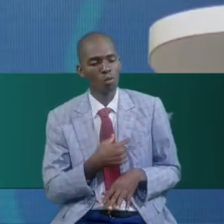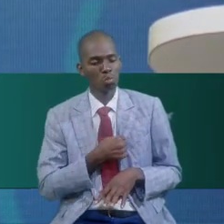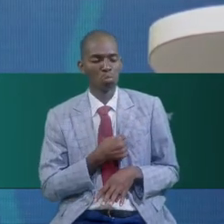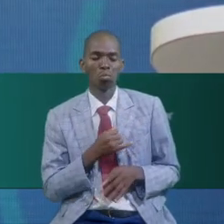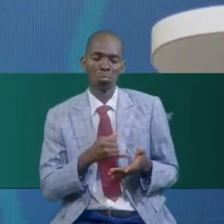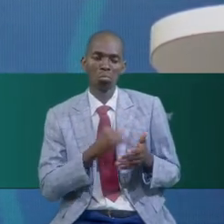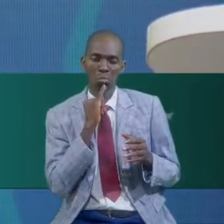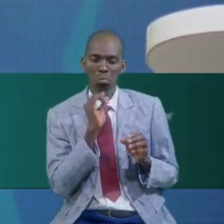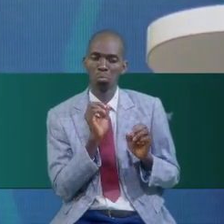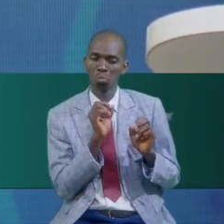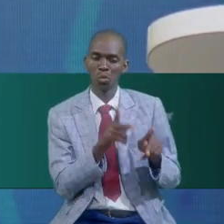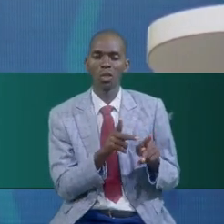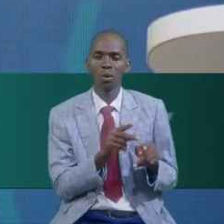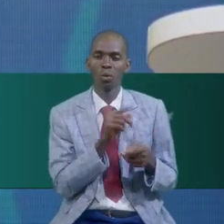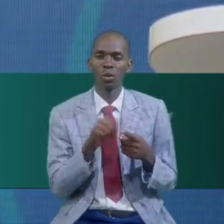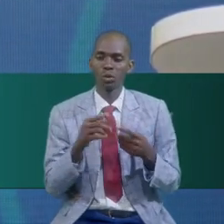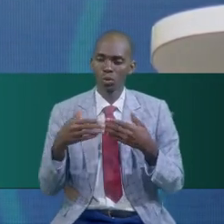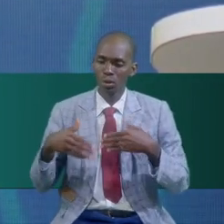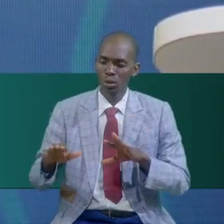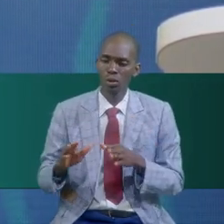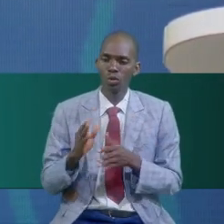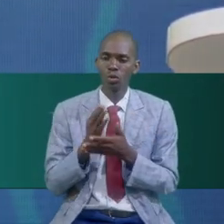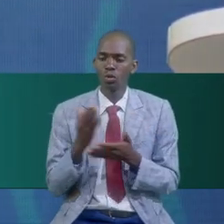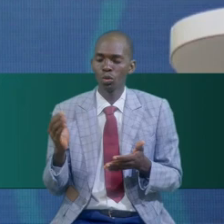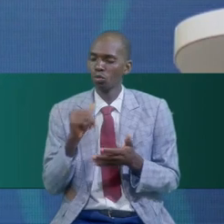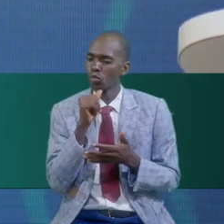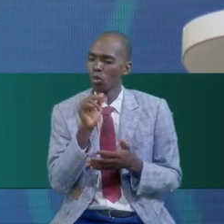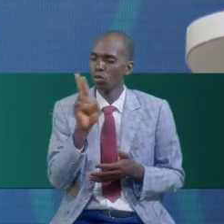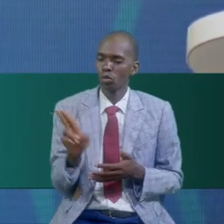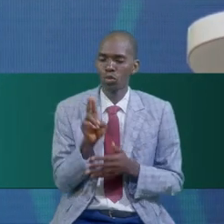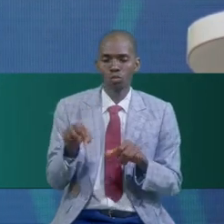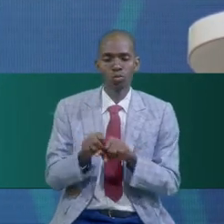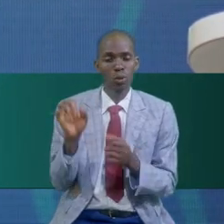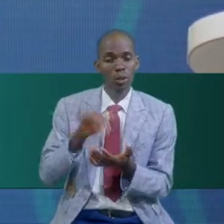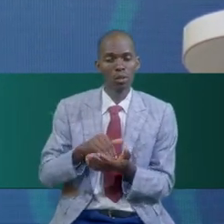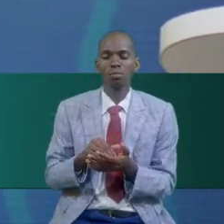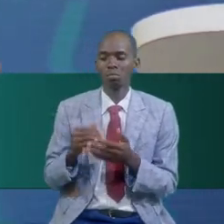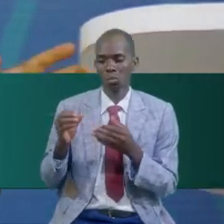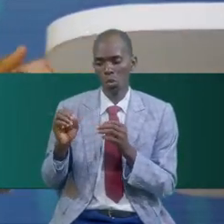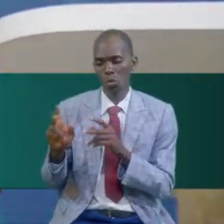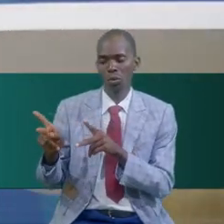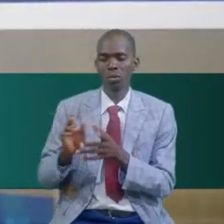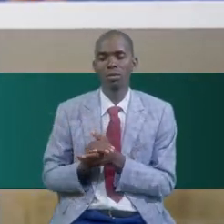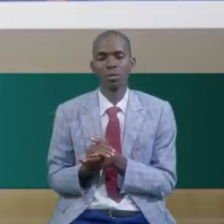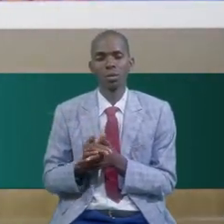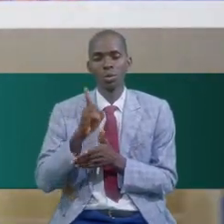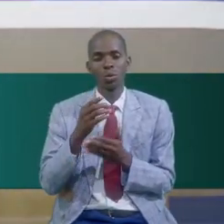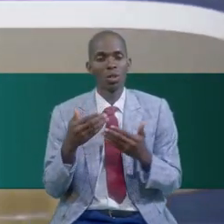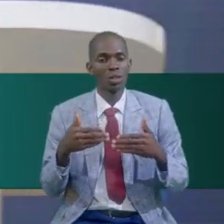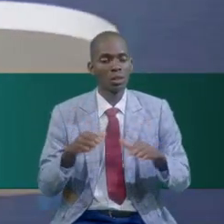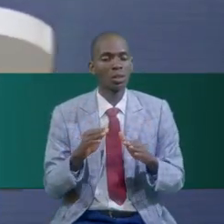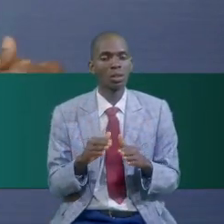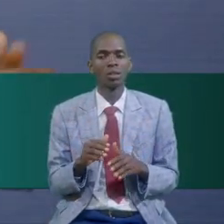you sell your unwanted shoes, all right. You sell a